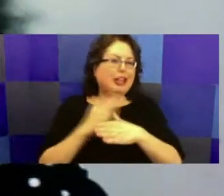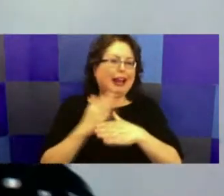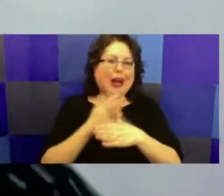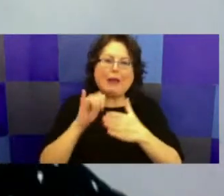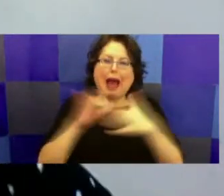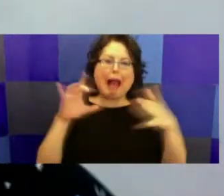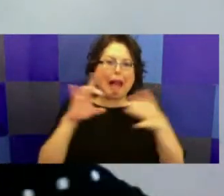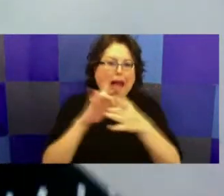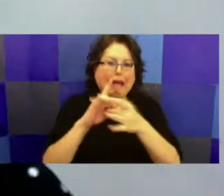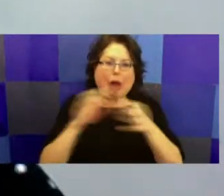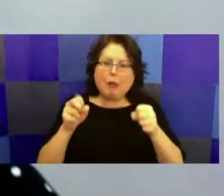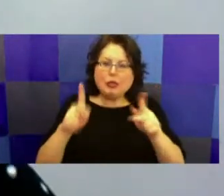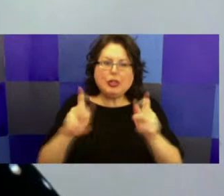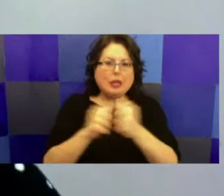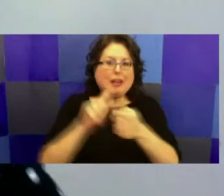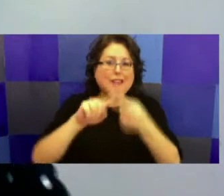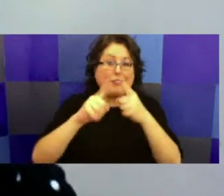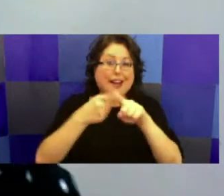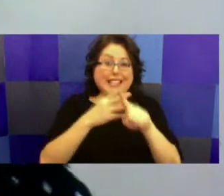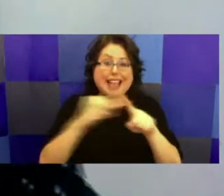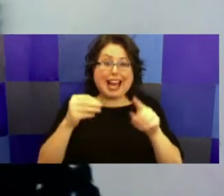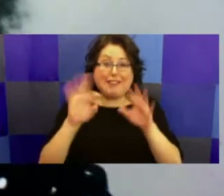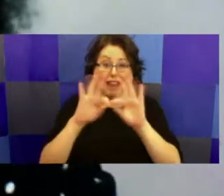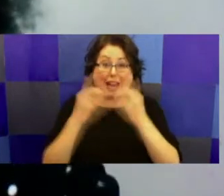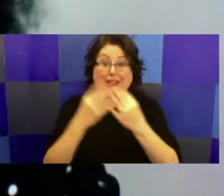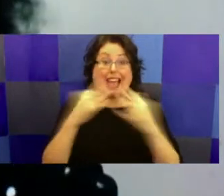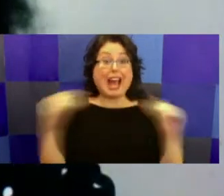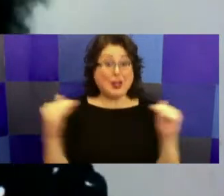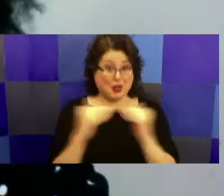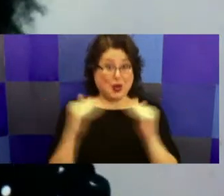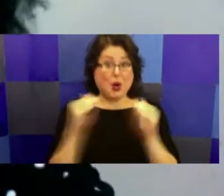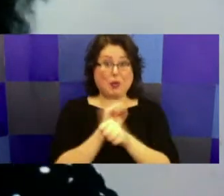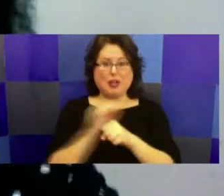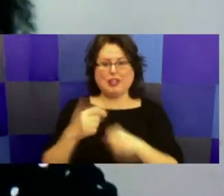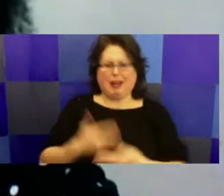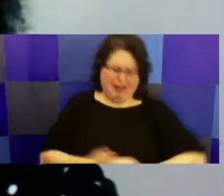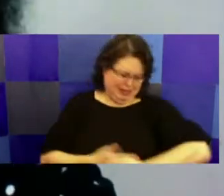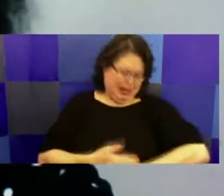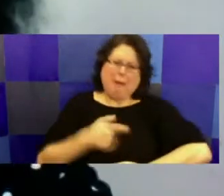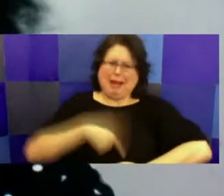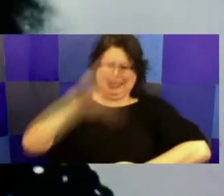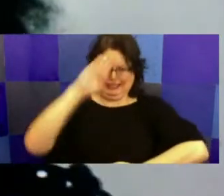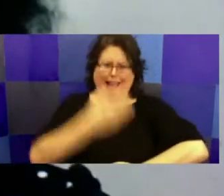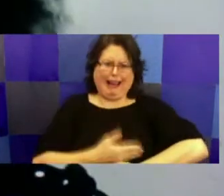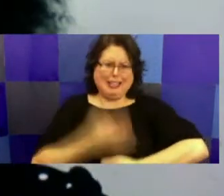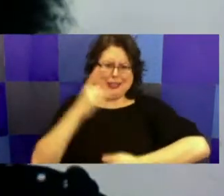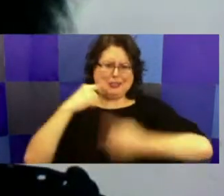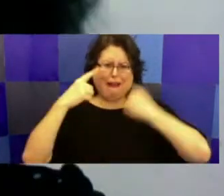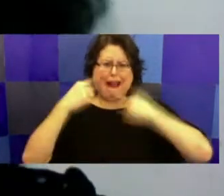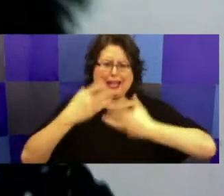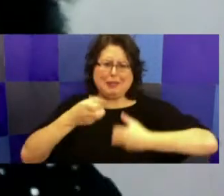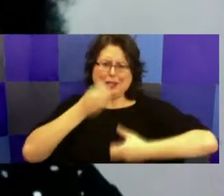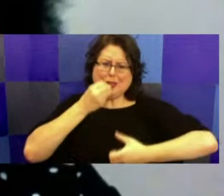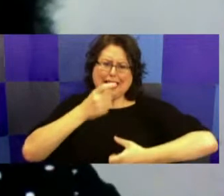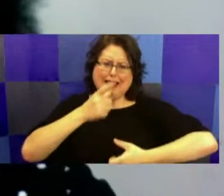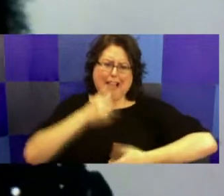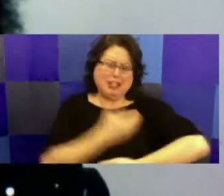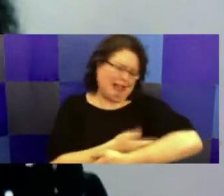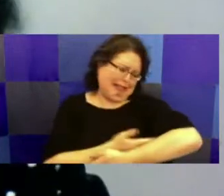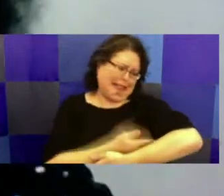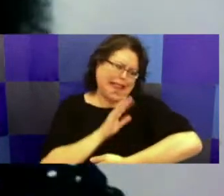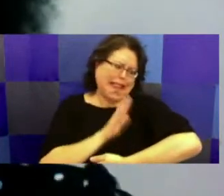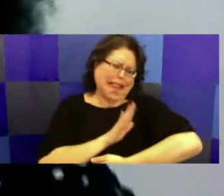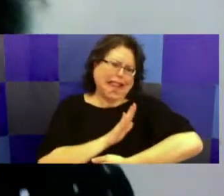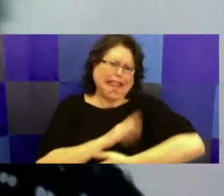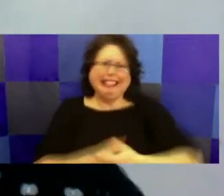and family and co-workers. Somebody wants their lunch. And so please do that. And